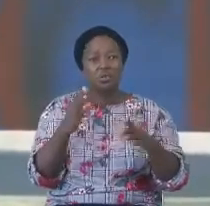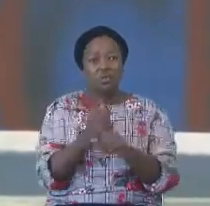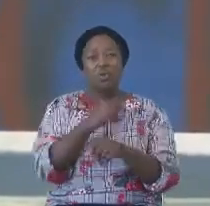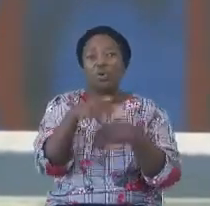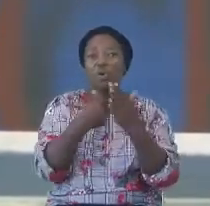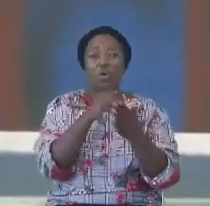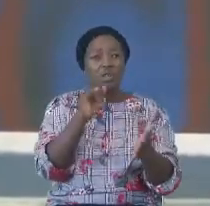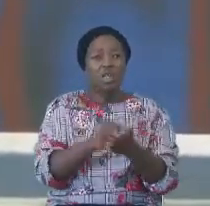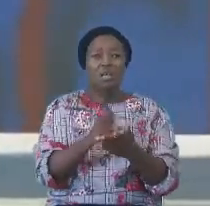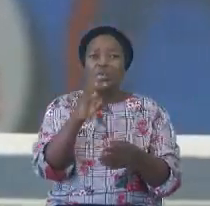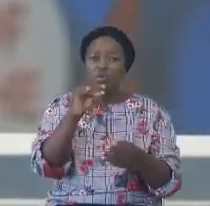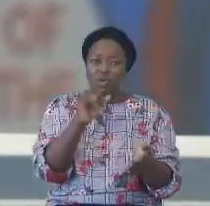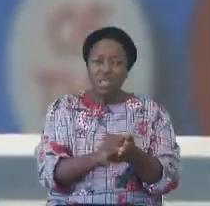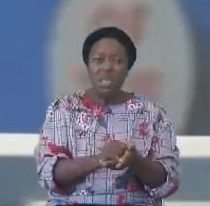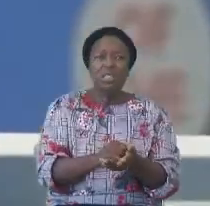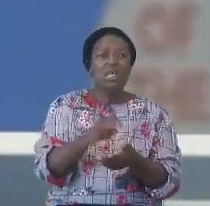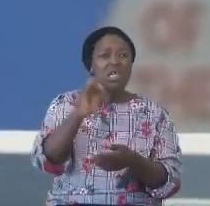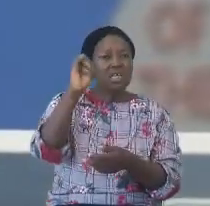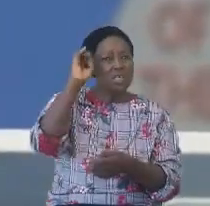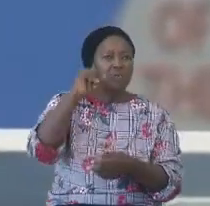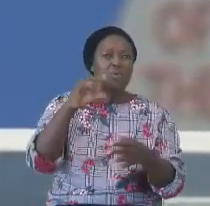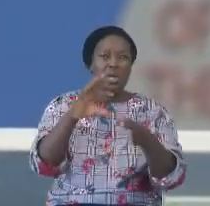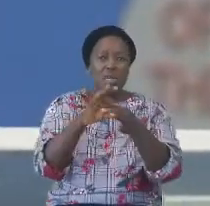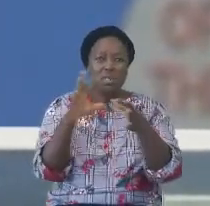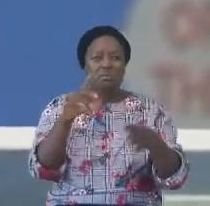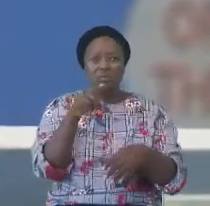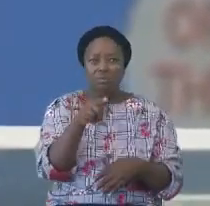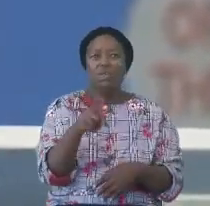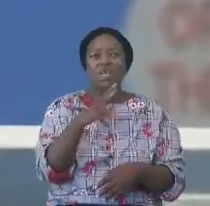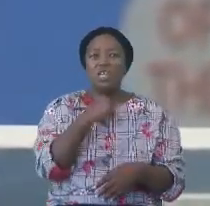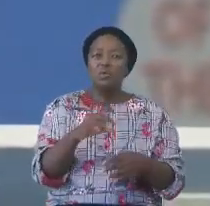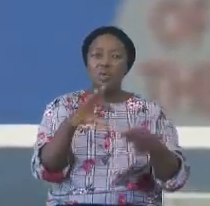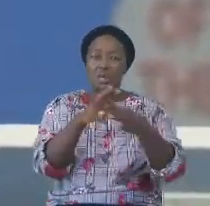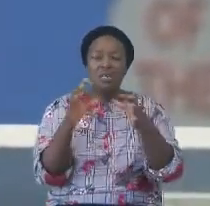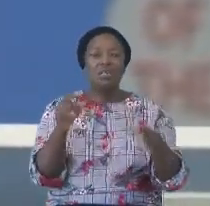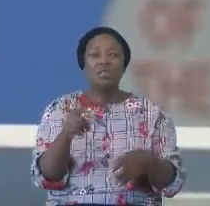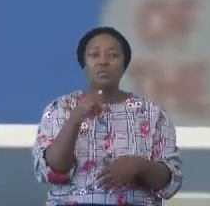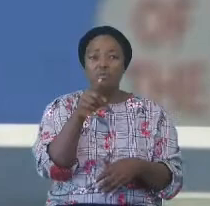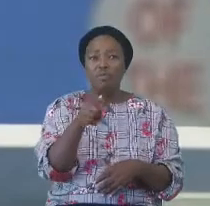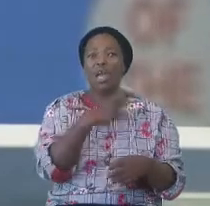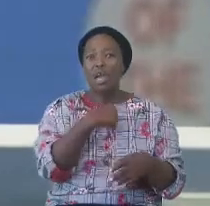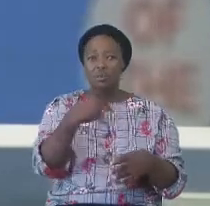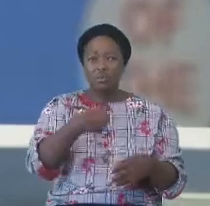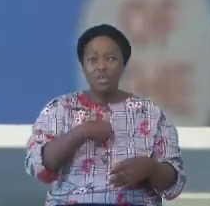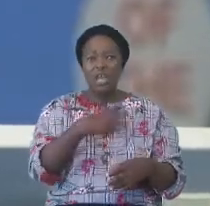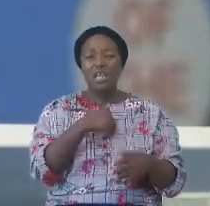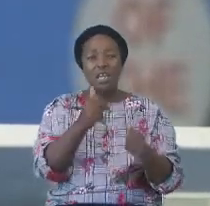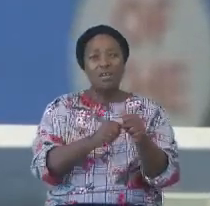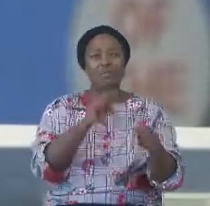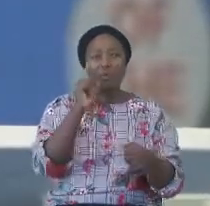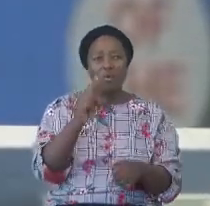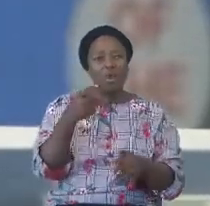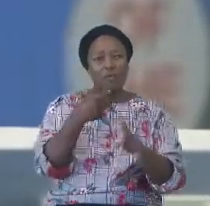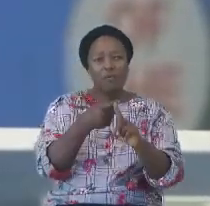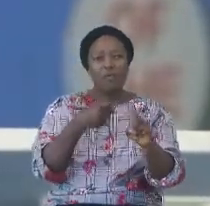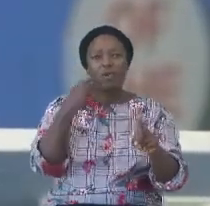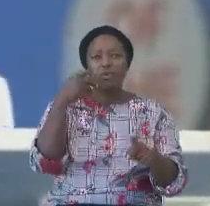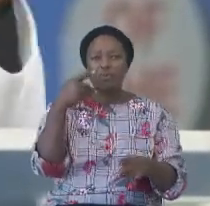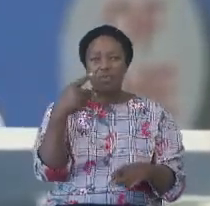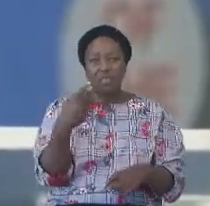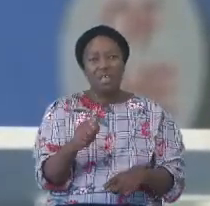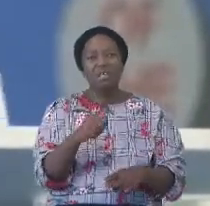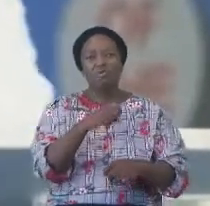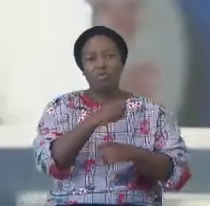had the punishment, and he took all that so that he will relieve you, he will relieve me, he